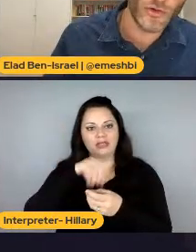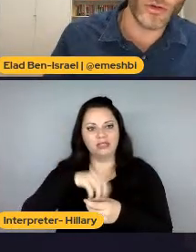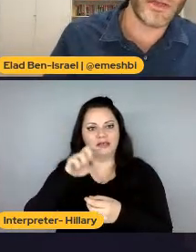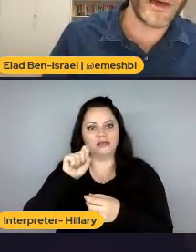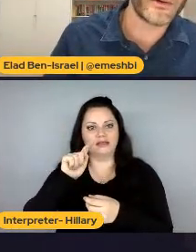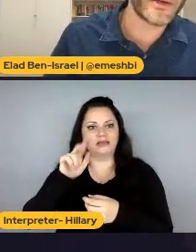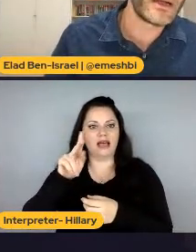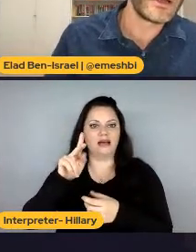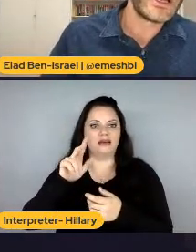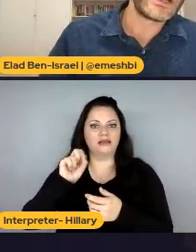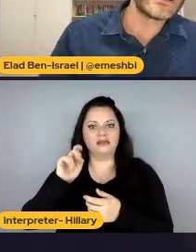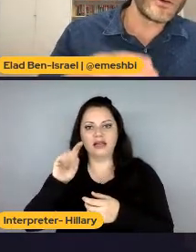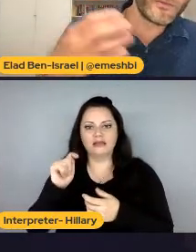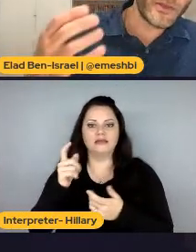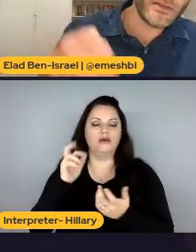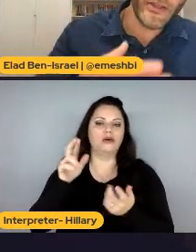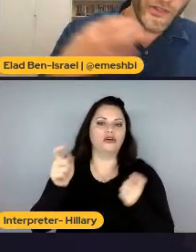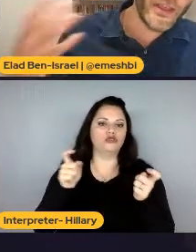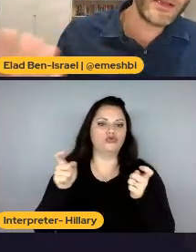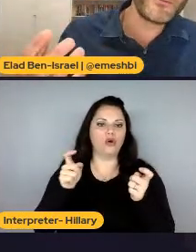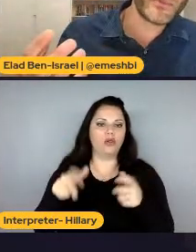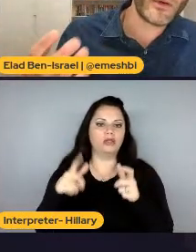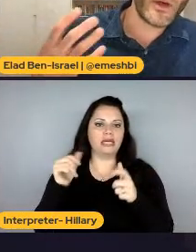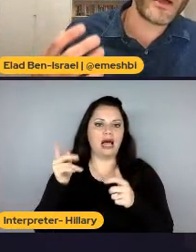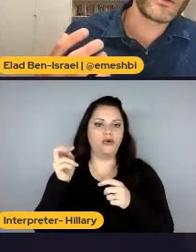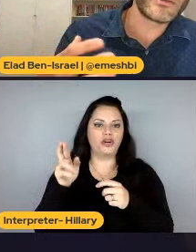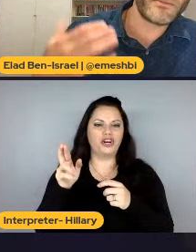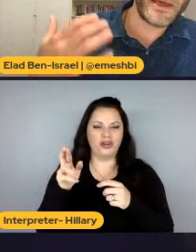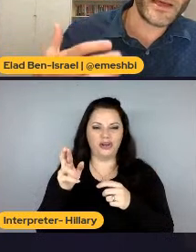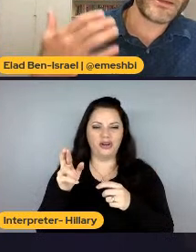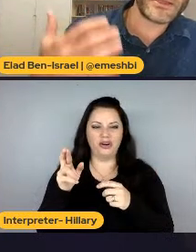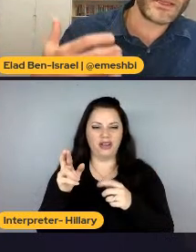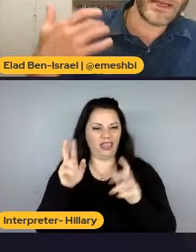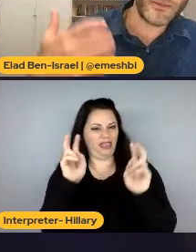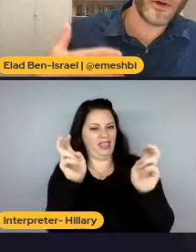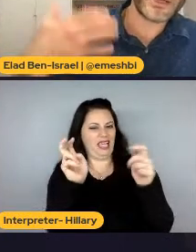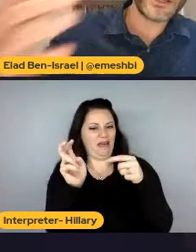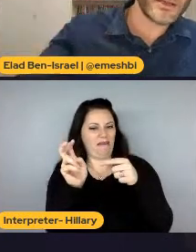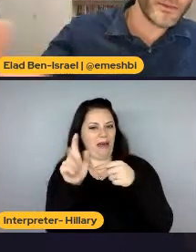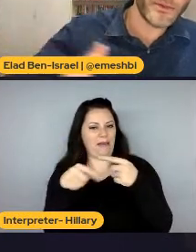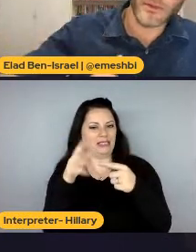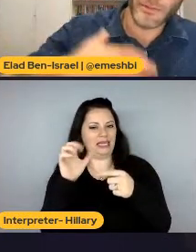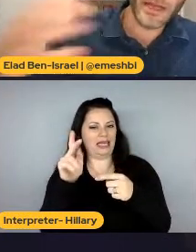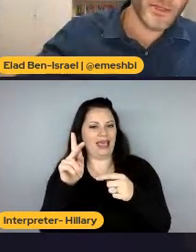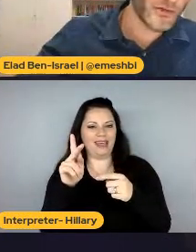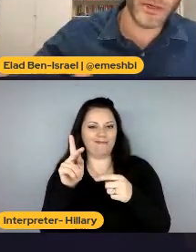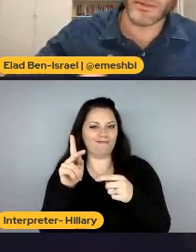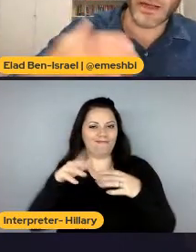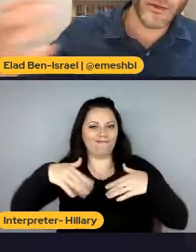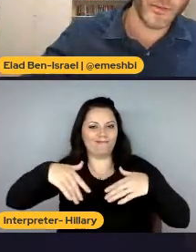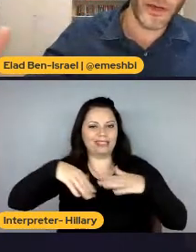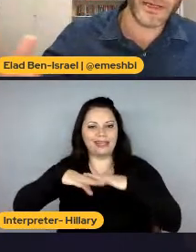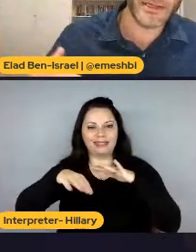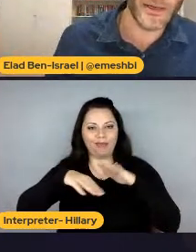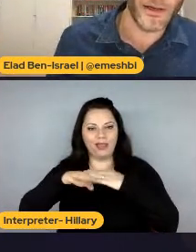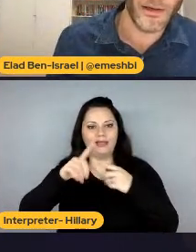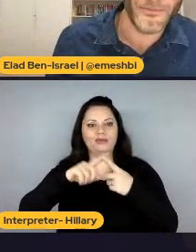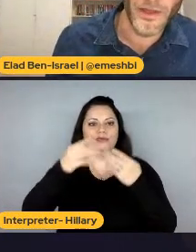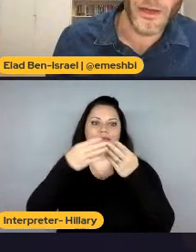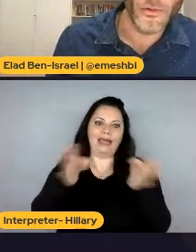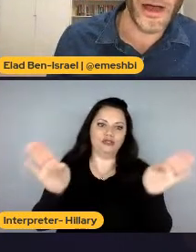sets or control tower. And so there's a theme around making the CDK more accessible to the mainstream